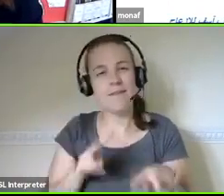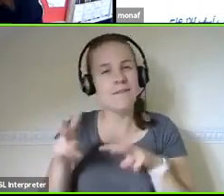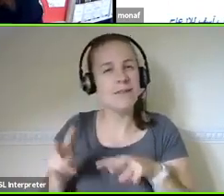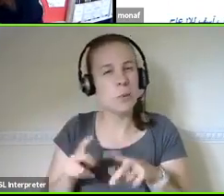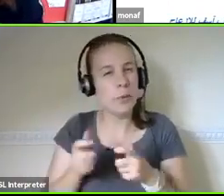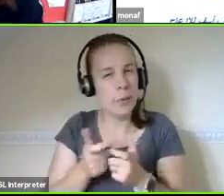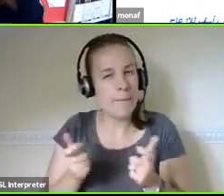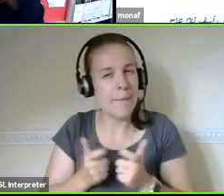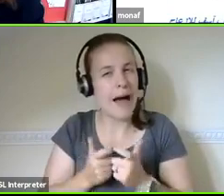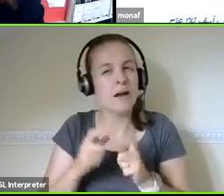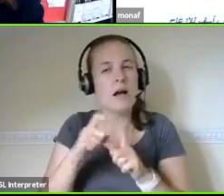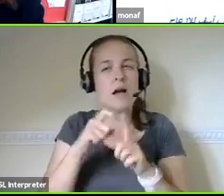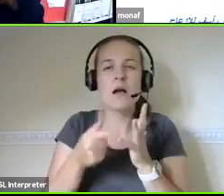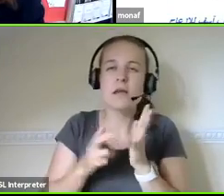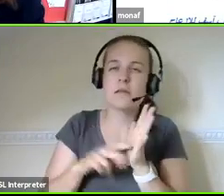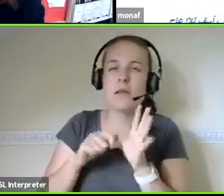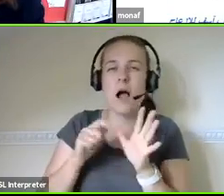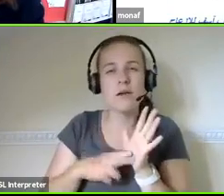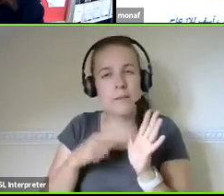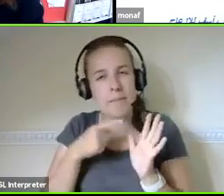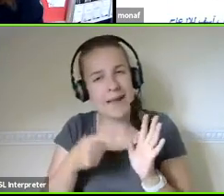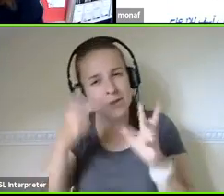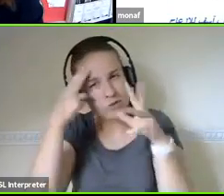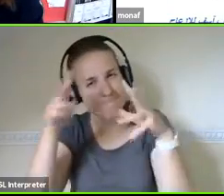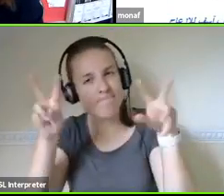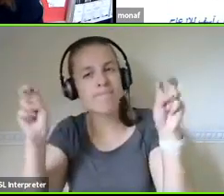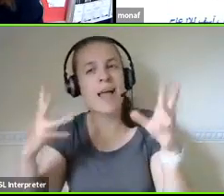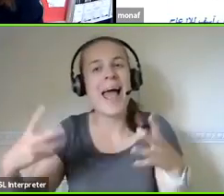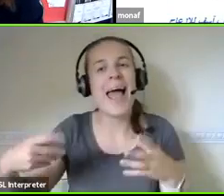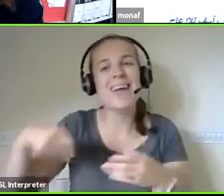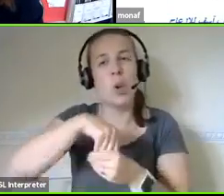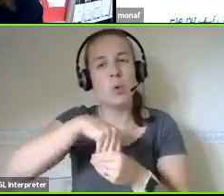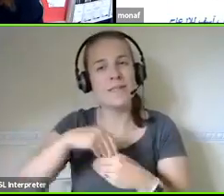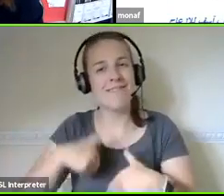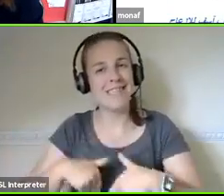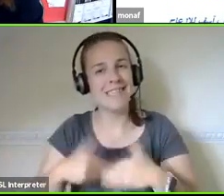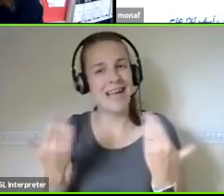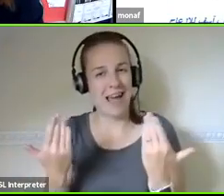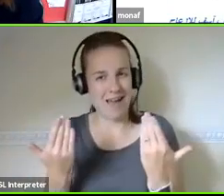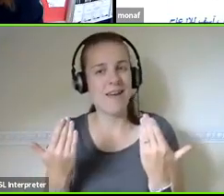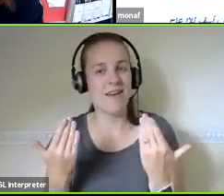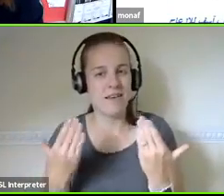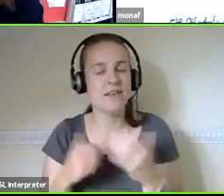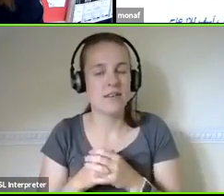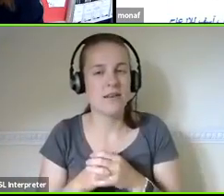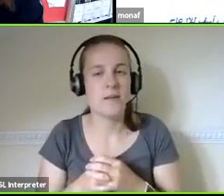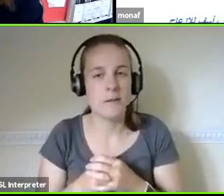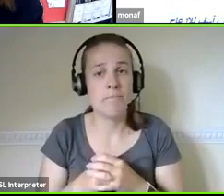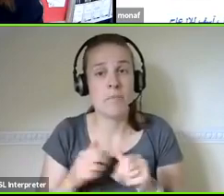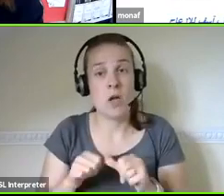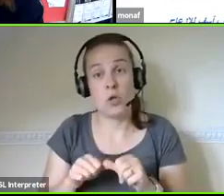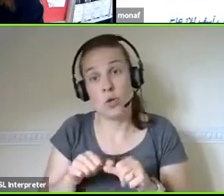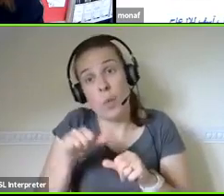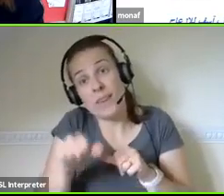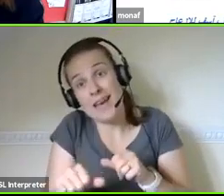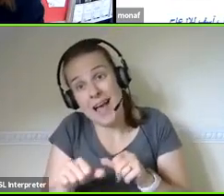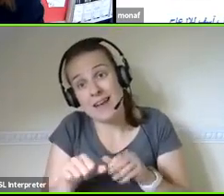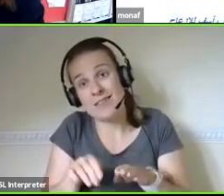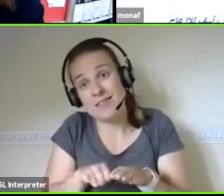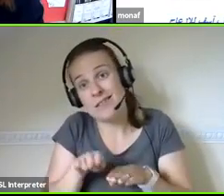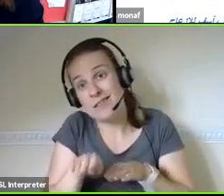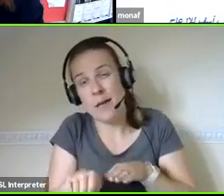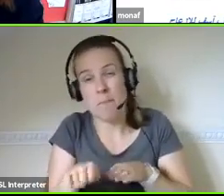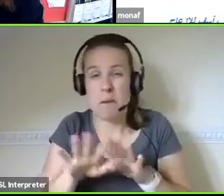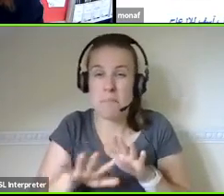a couple of other people have mentioned called Inclusive Day. And our next step with our next 12 months of